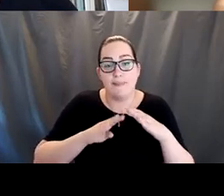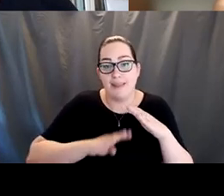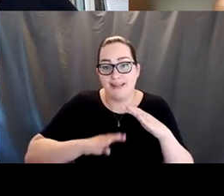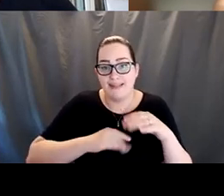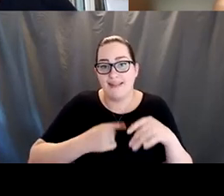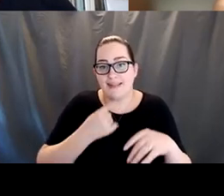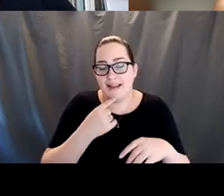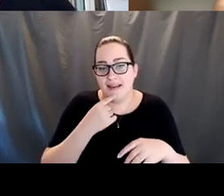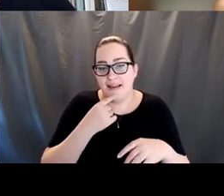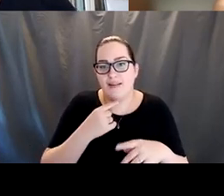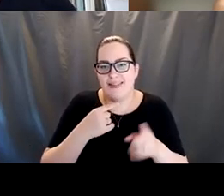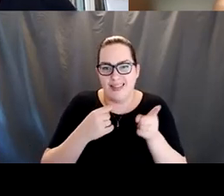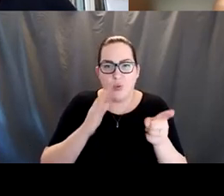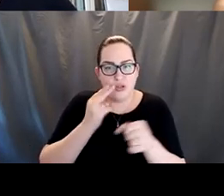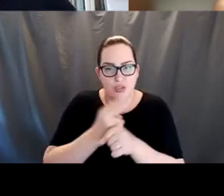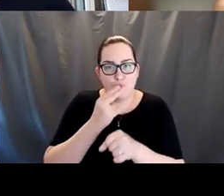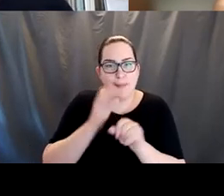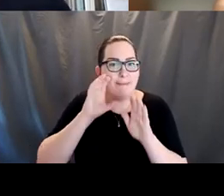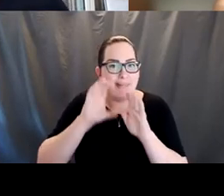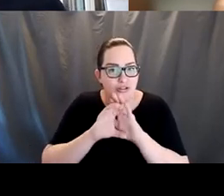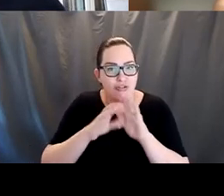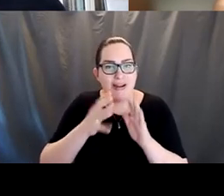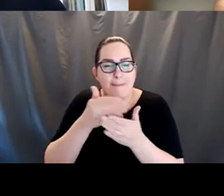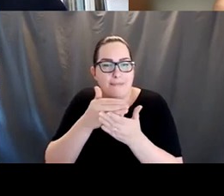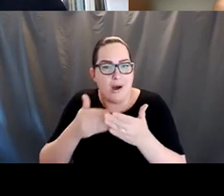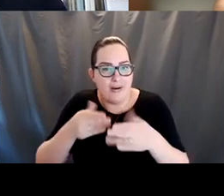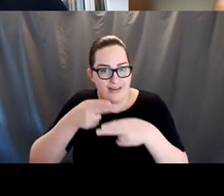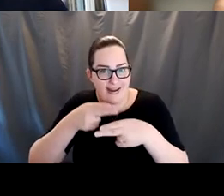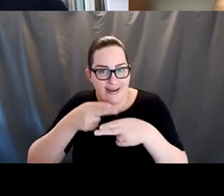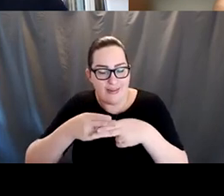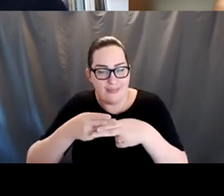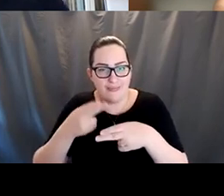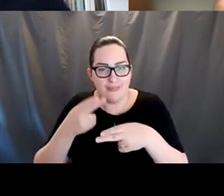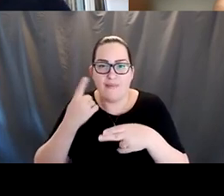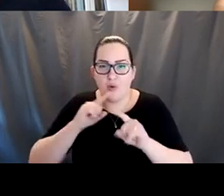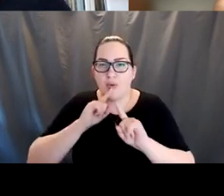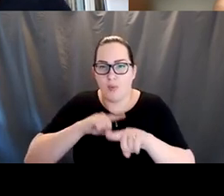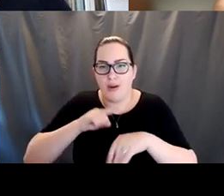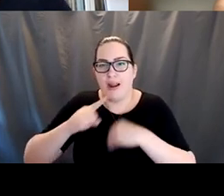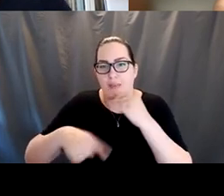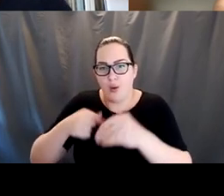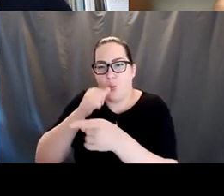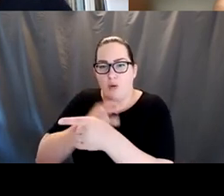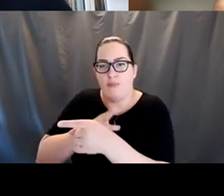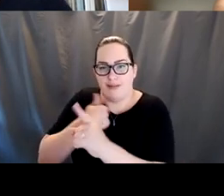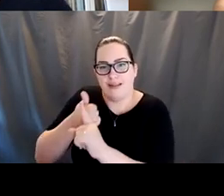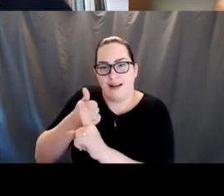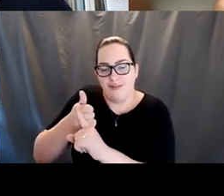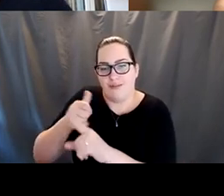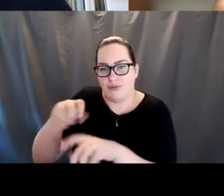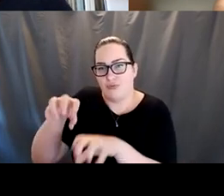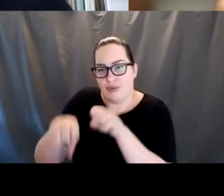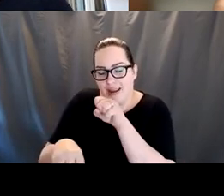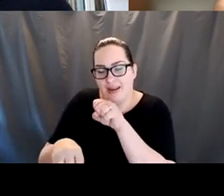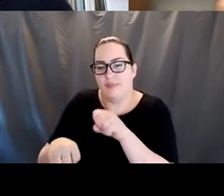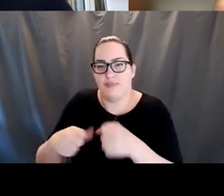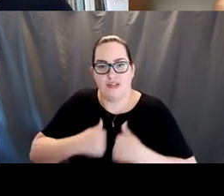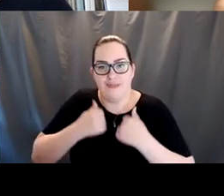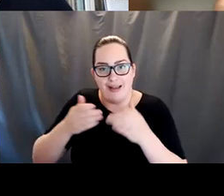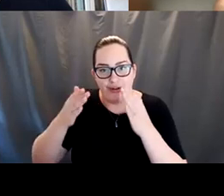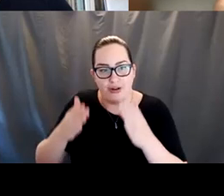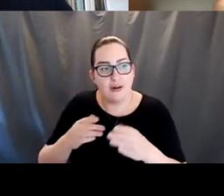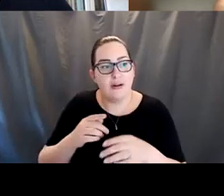your responses in the Q&A so that we could get a little conversation going. And so I'm going to leave that and we'll go on to the next question, and you all post your